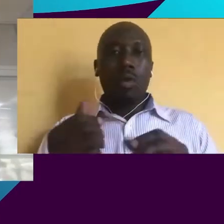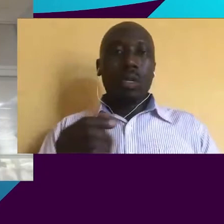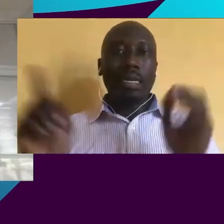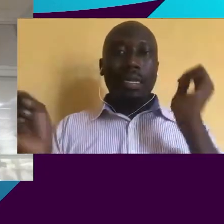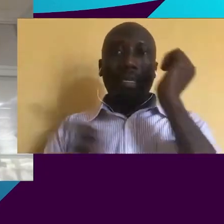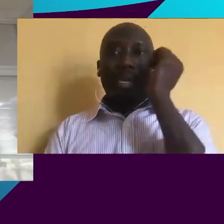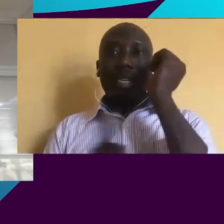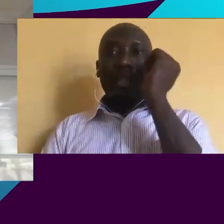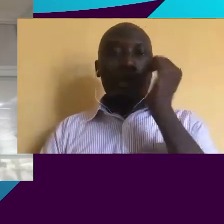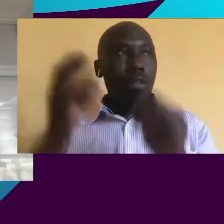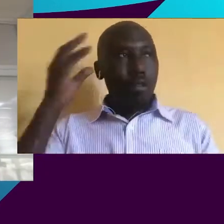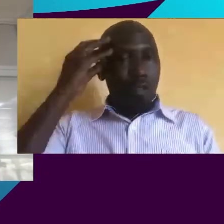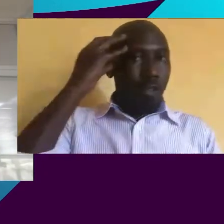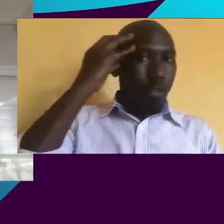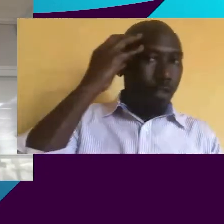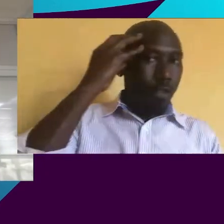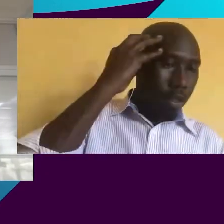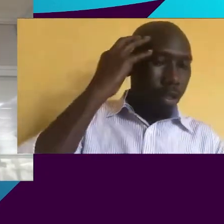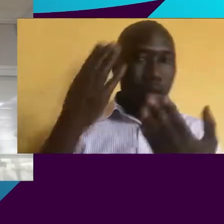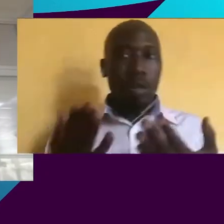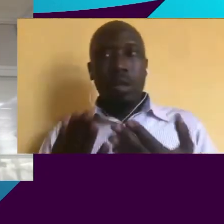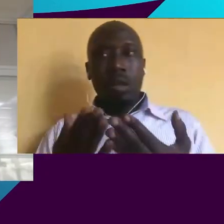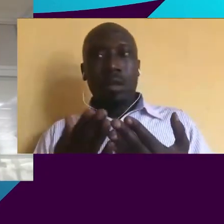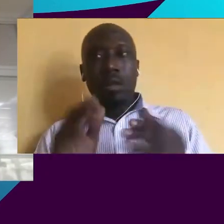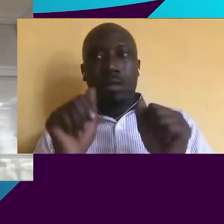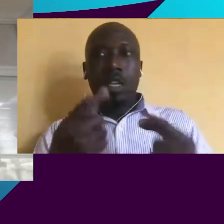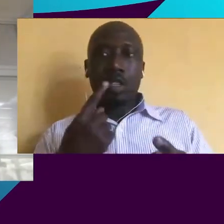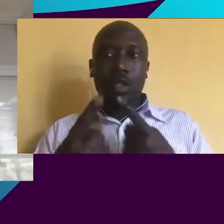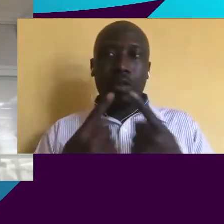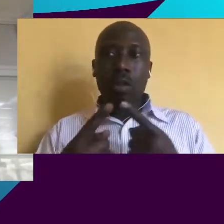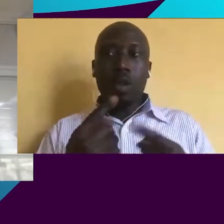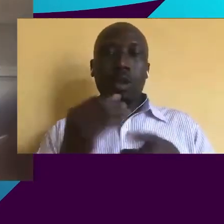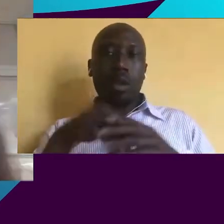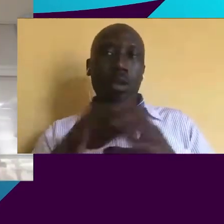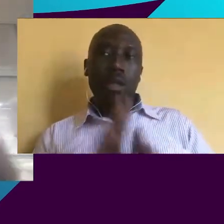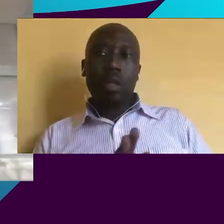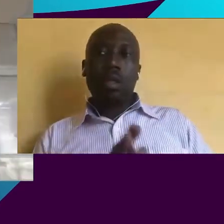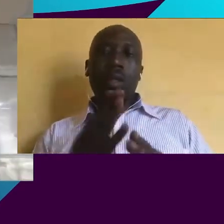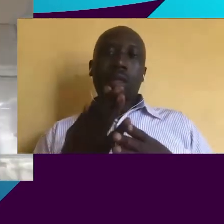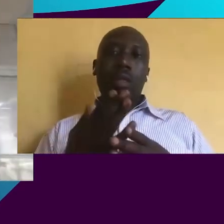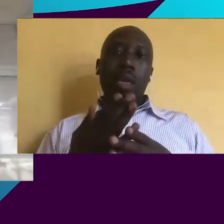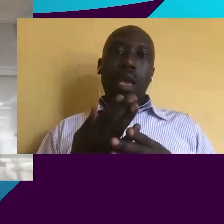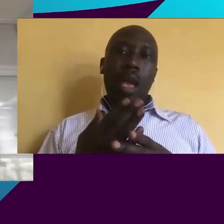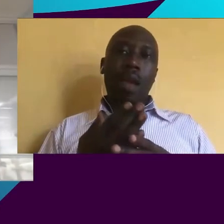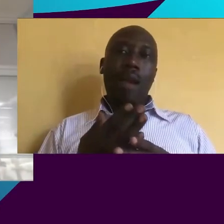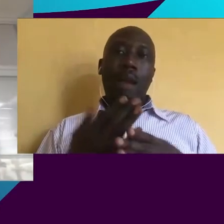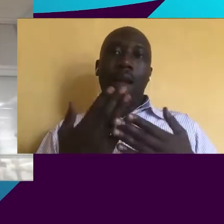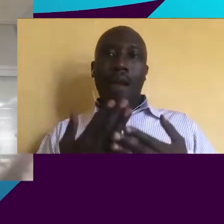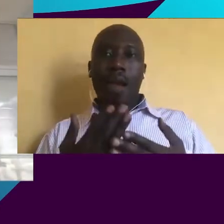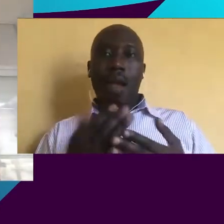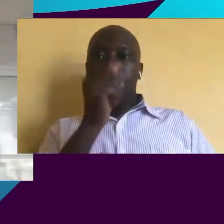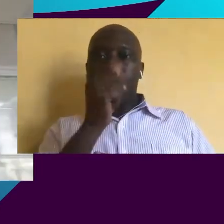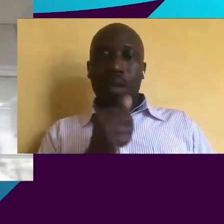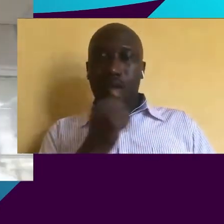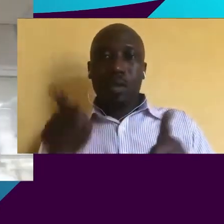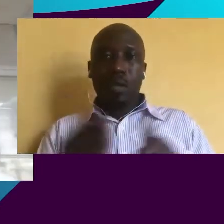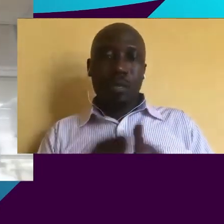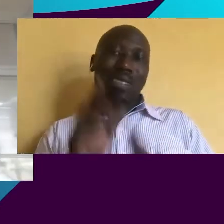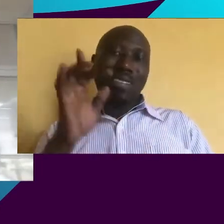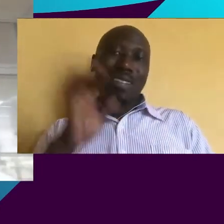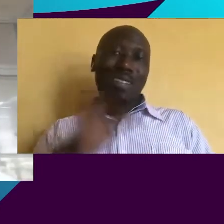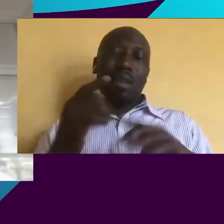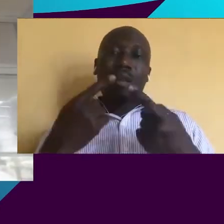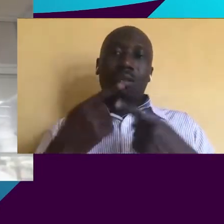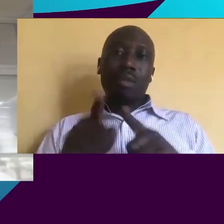their convenience, in their comfort, because sometimes it's extremely touchy as a subject. But thank you very much.